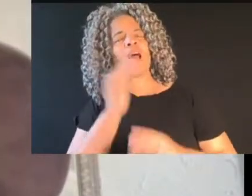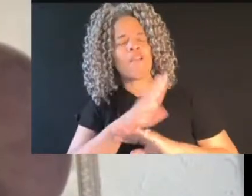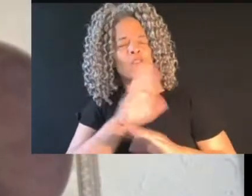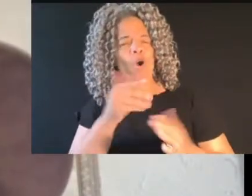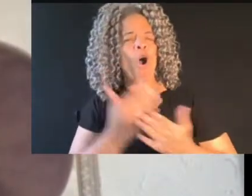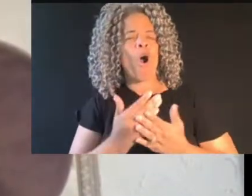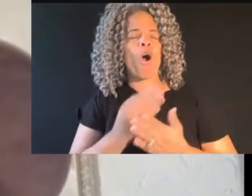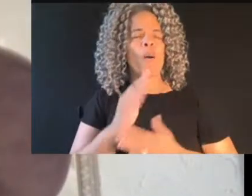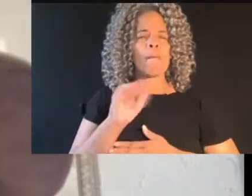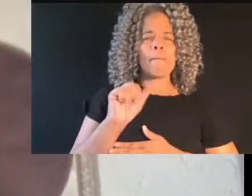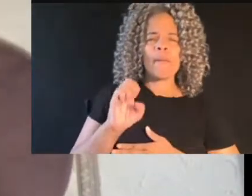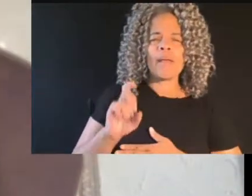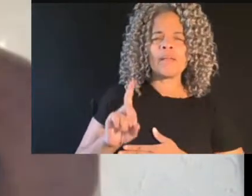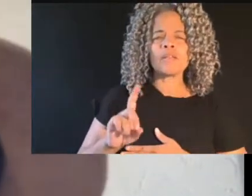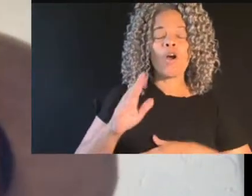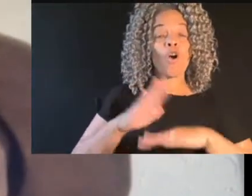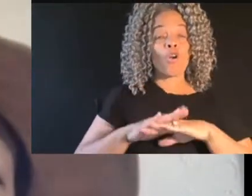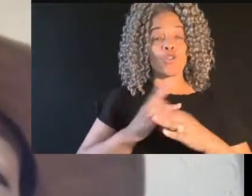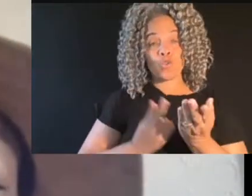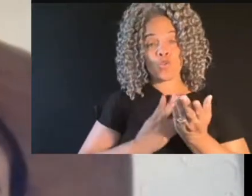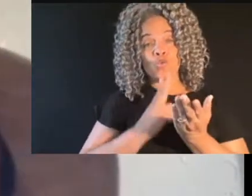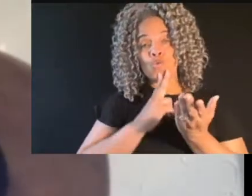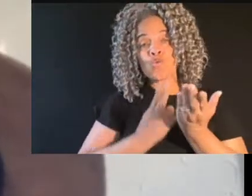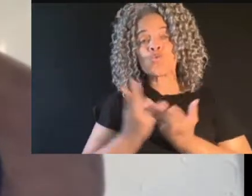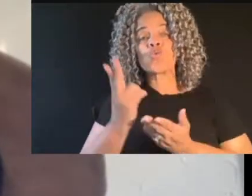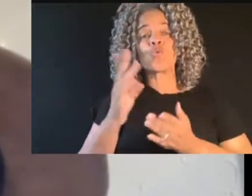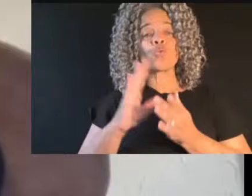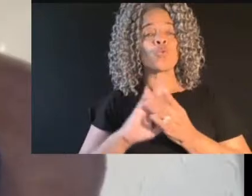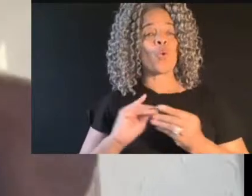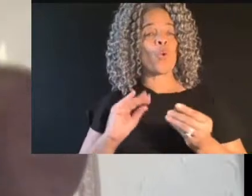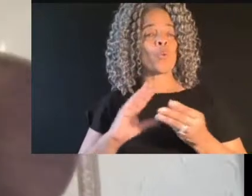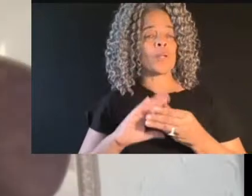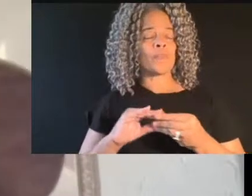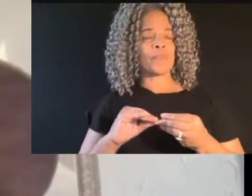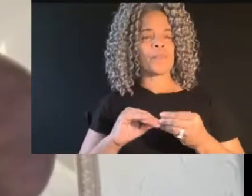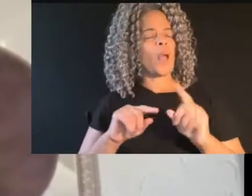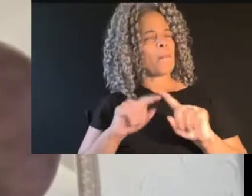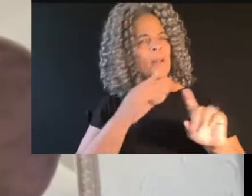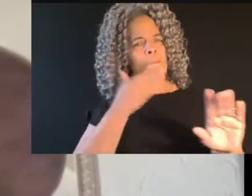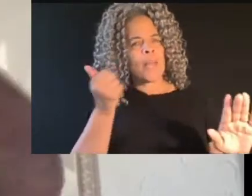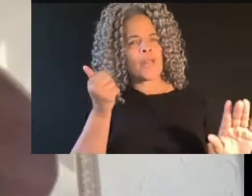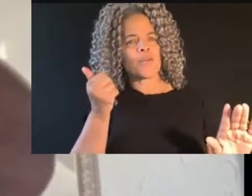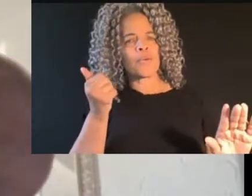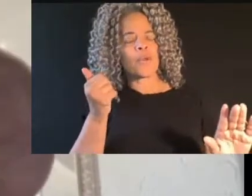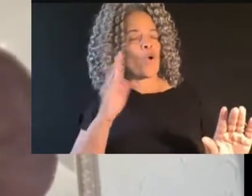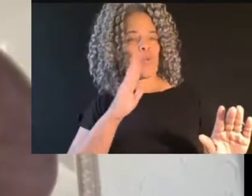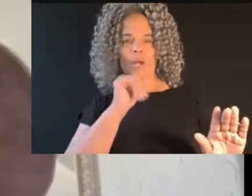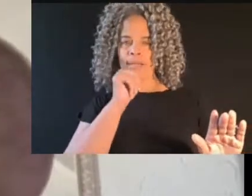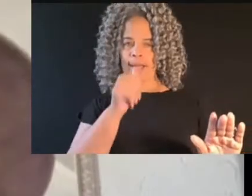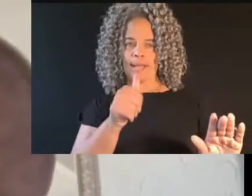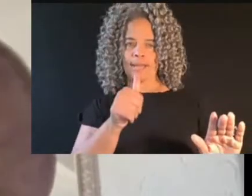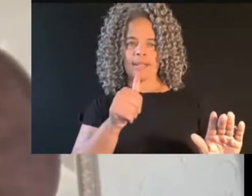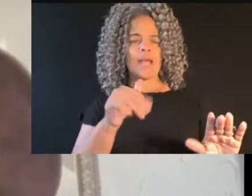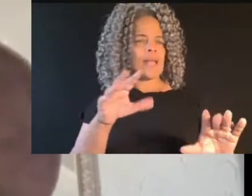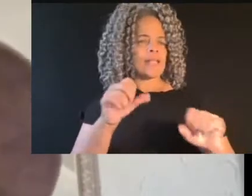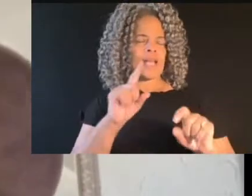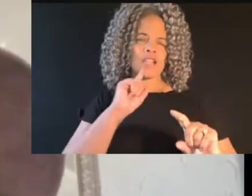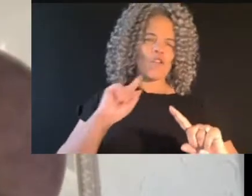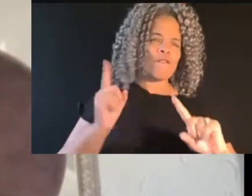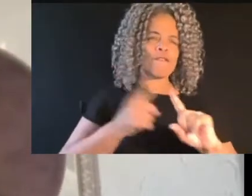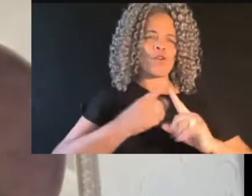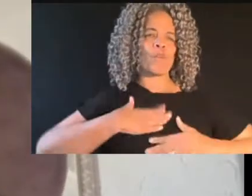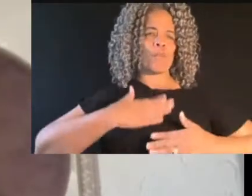based on a true story. But better will not take its first